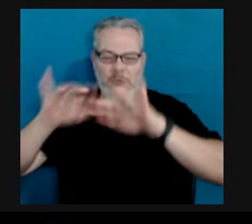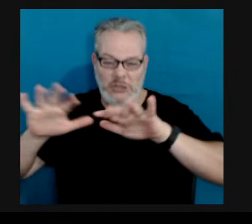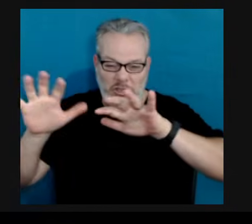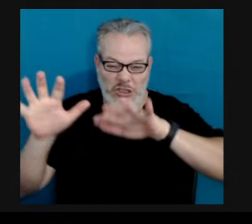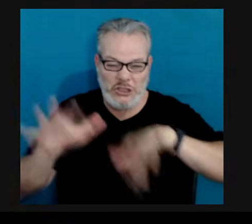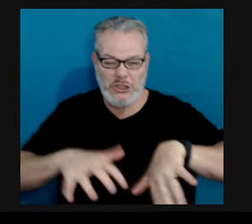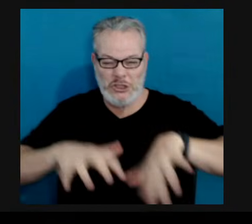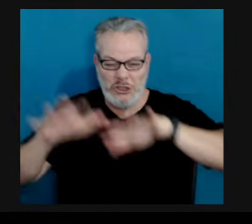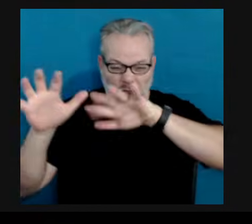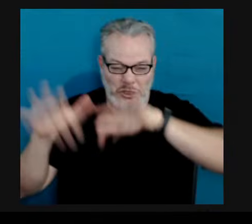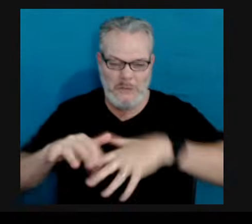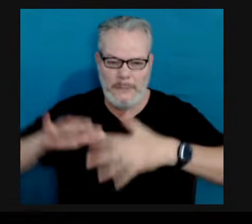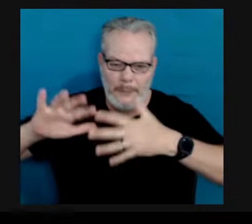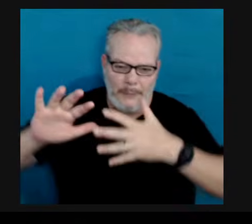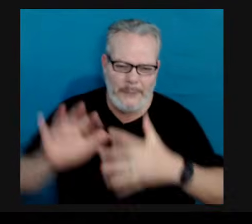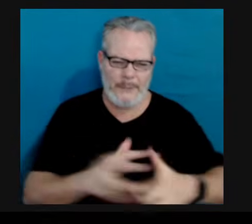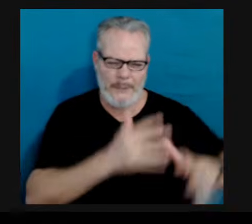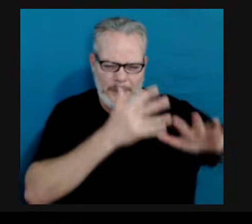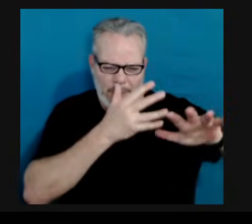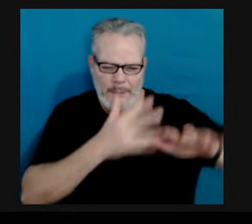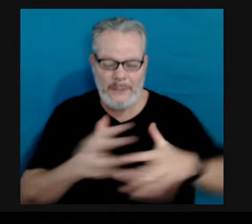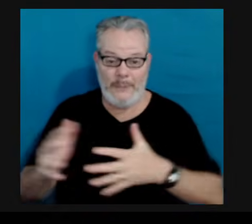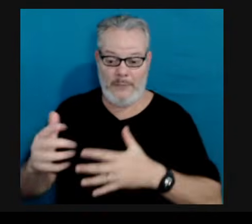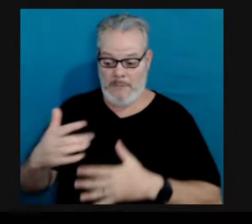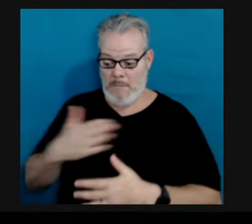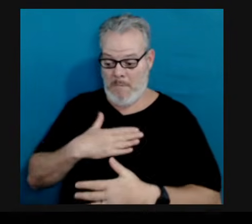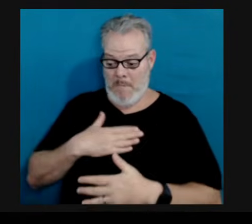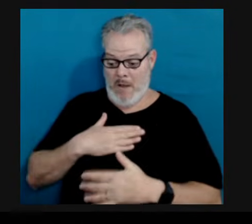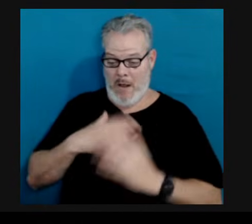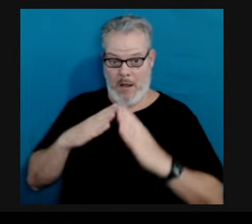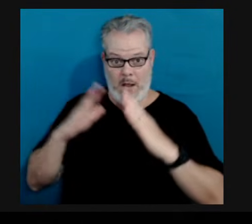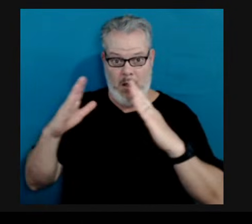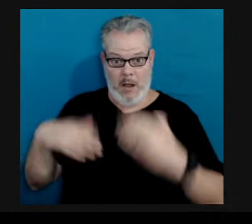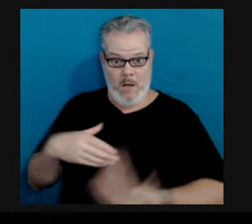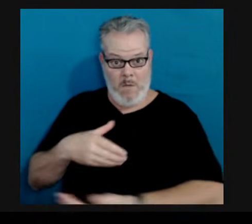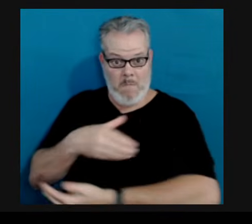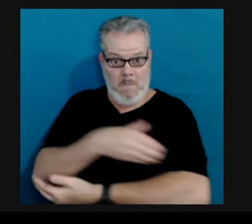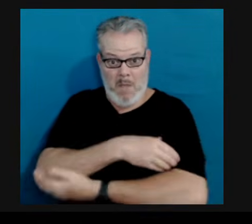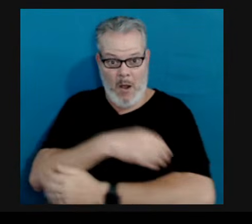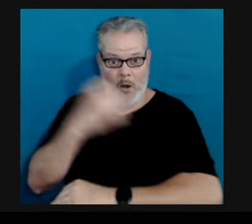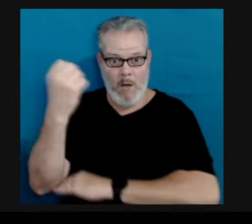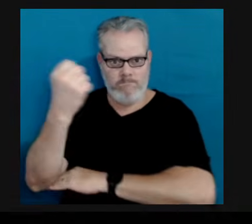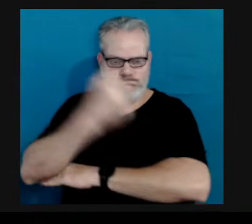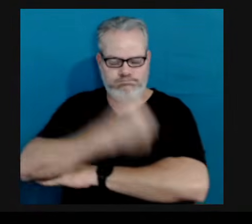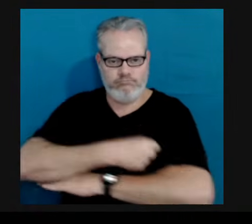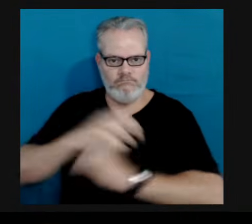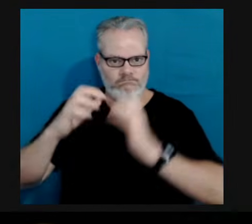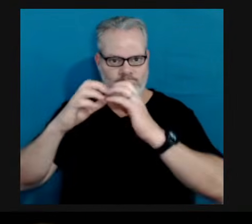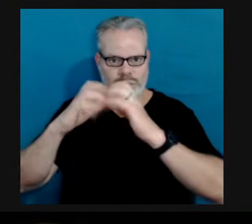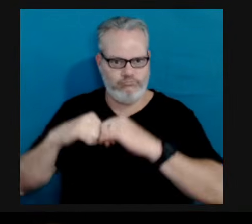more, but I've been without power since Friday, and yeah, getting ready to go on a week.